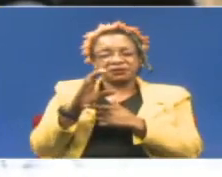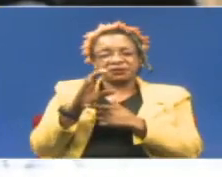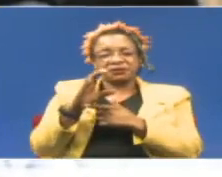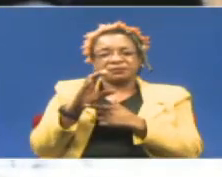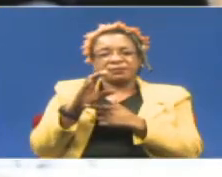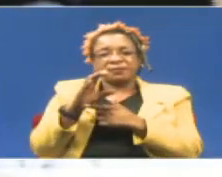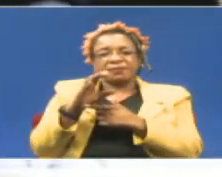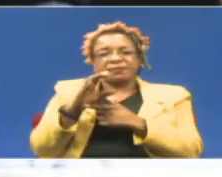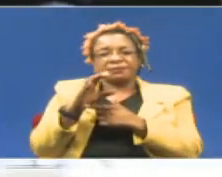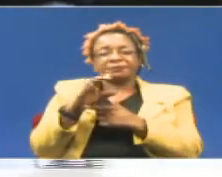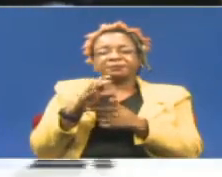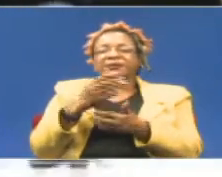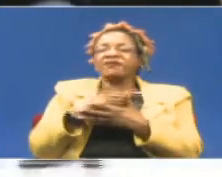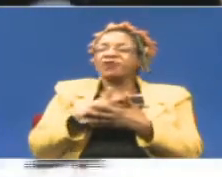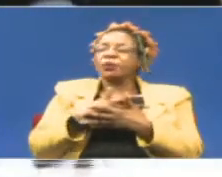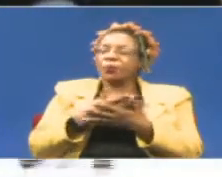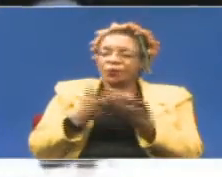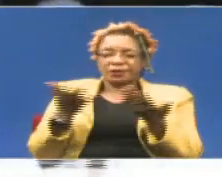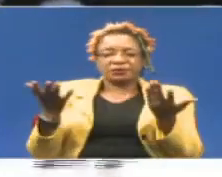Everywhere you go,